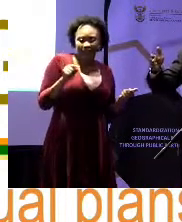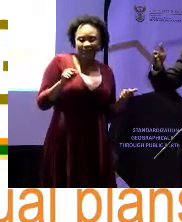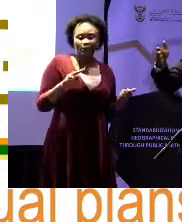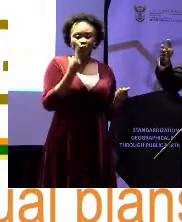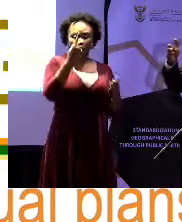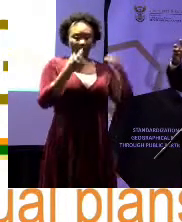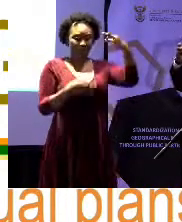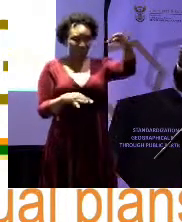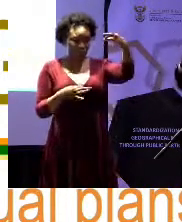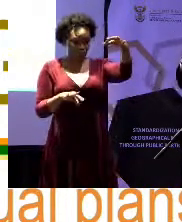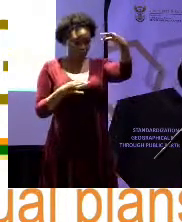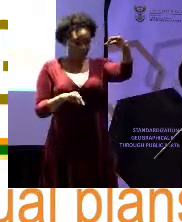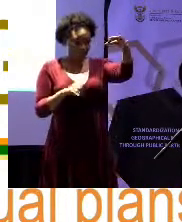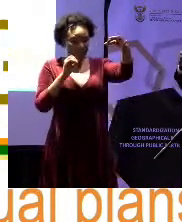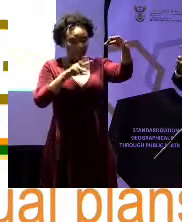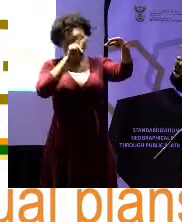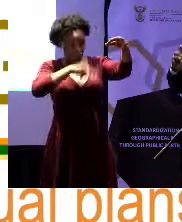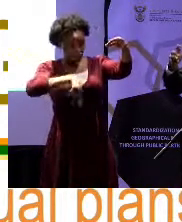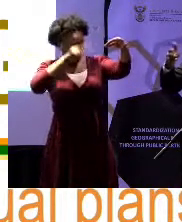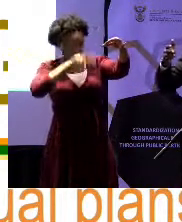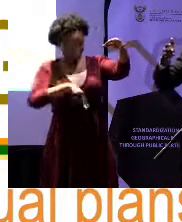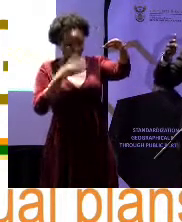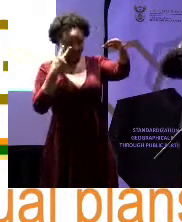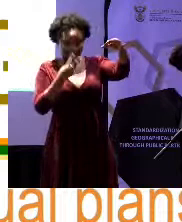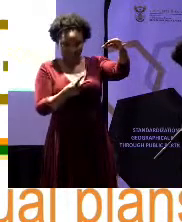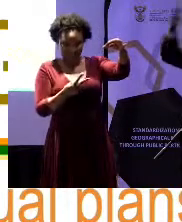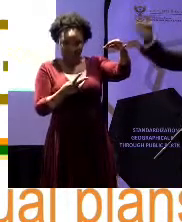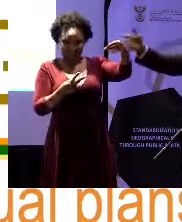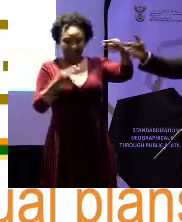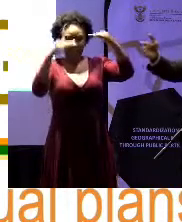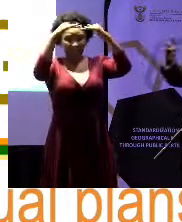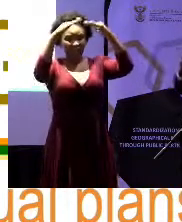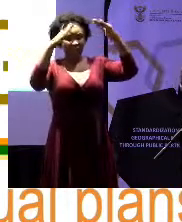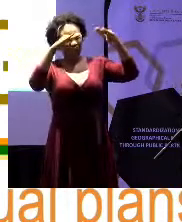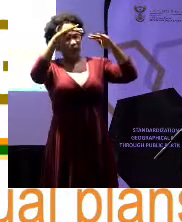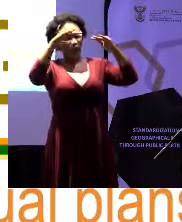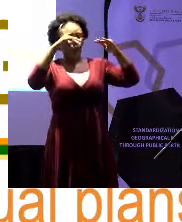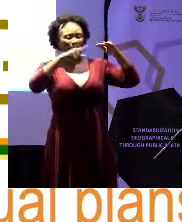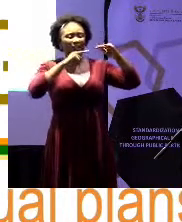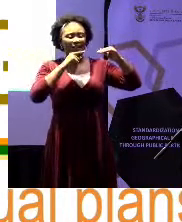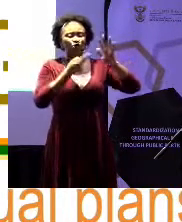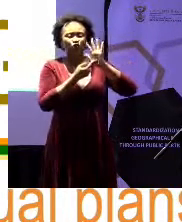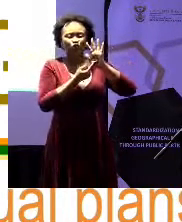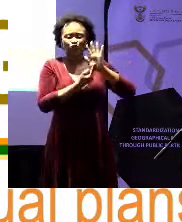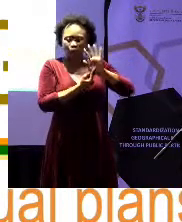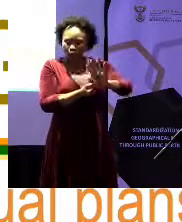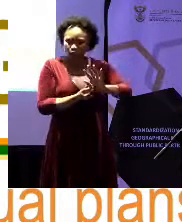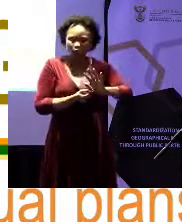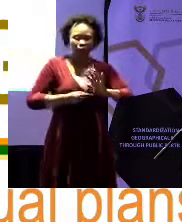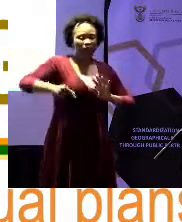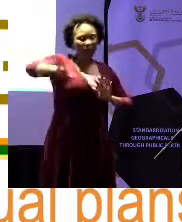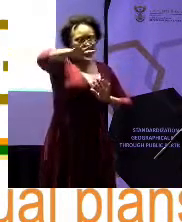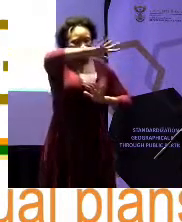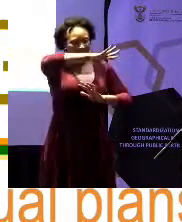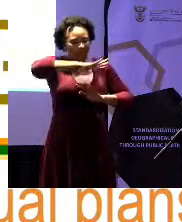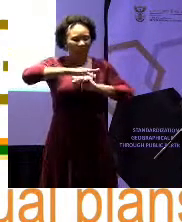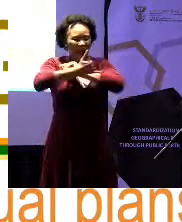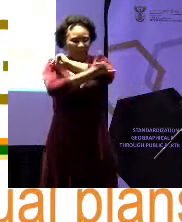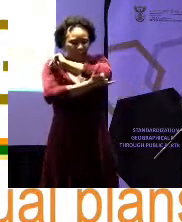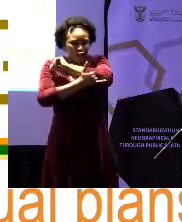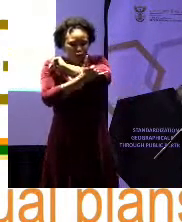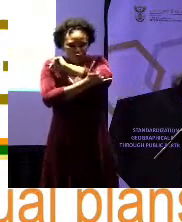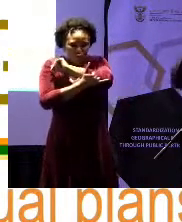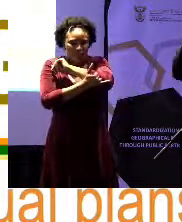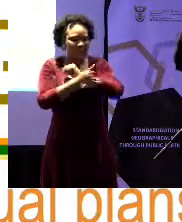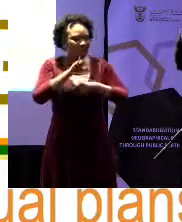one-pager. If you look at that one-pager, you get an overall picture of the entire country, of who is being funded by how